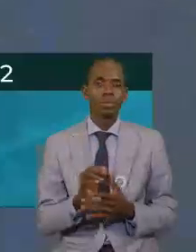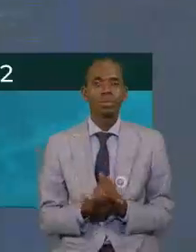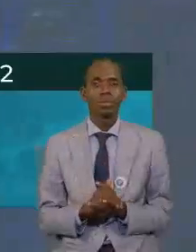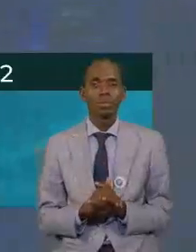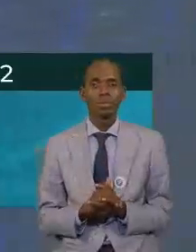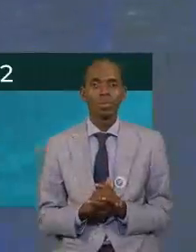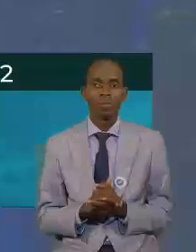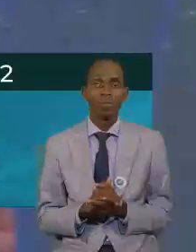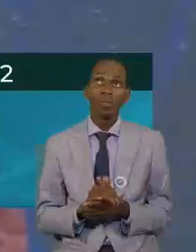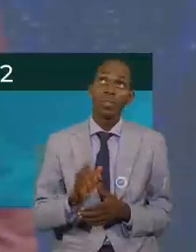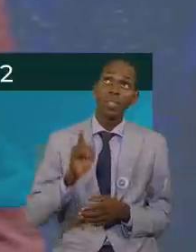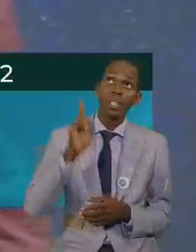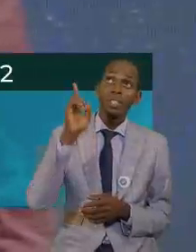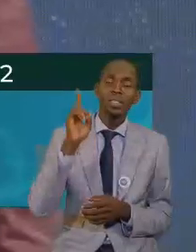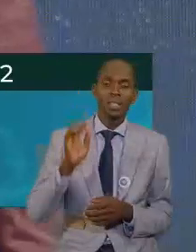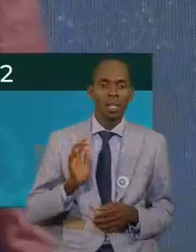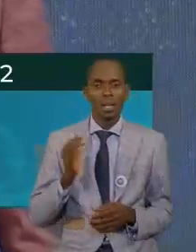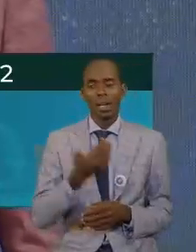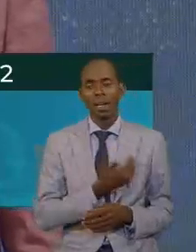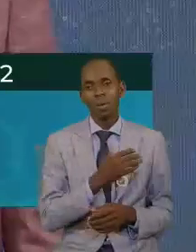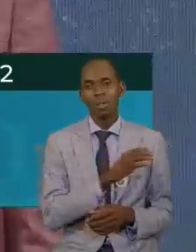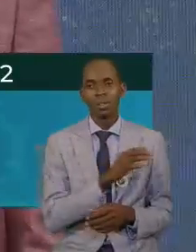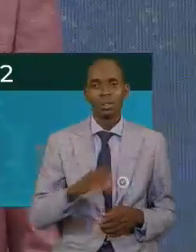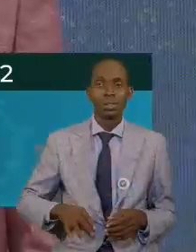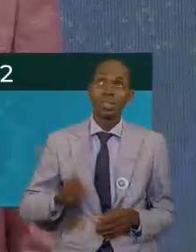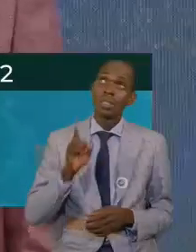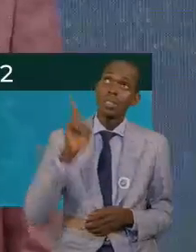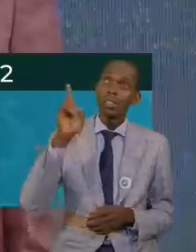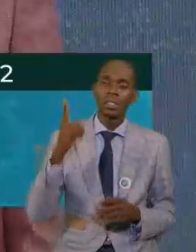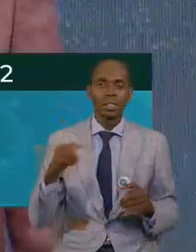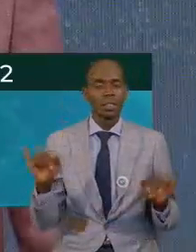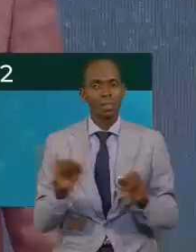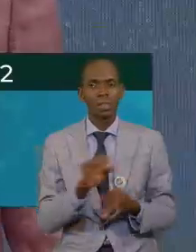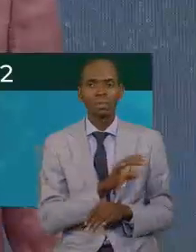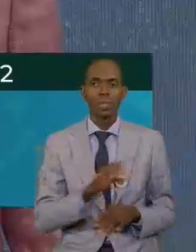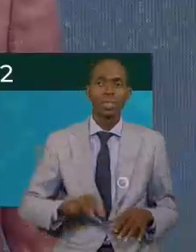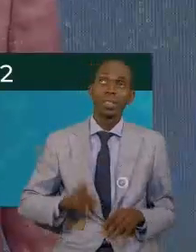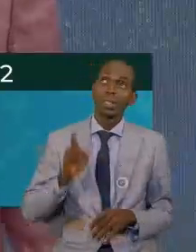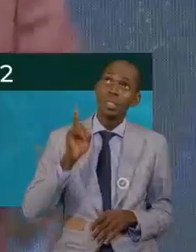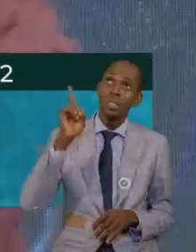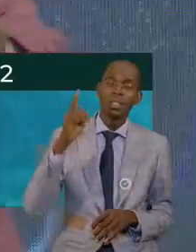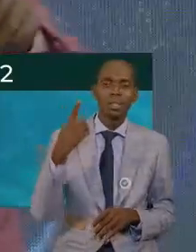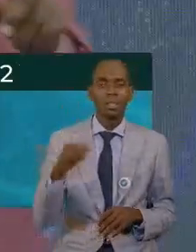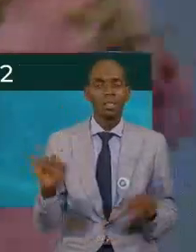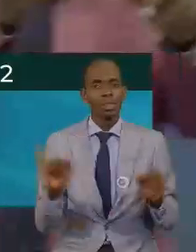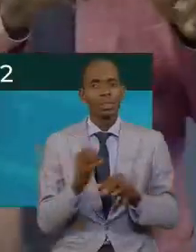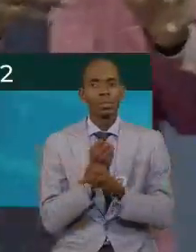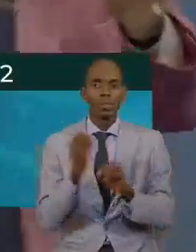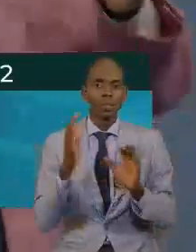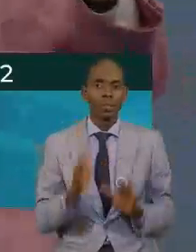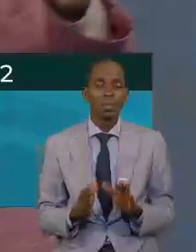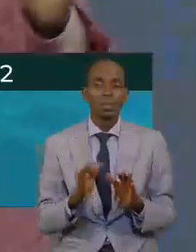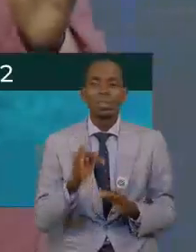He, our Christ, he, the same Christ, he, the same Savior, is